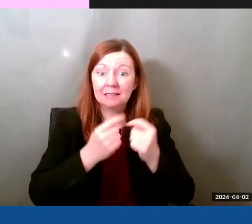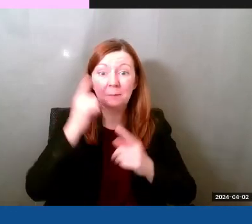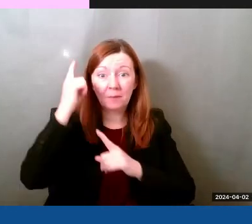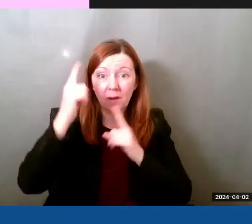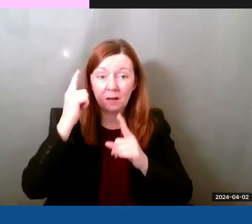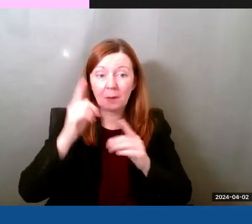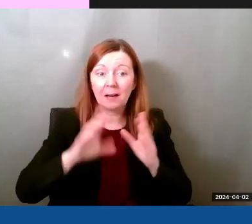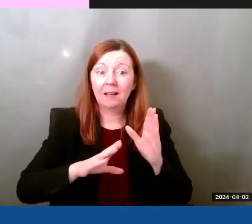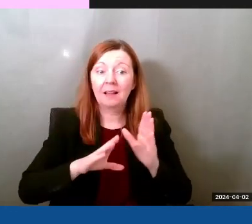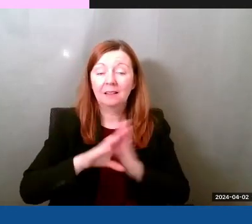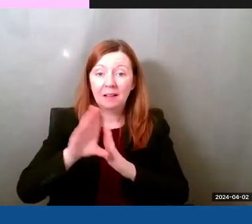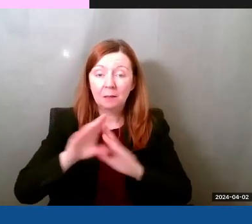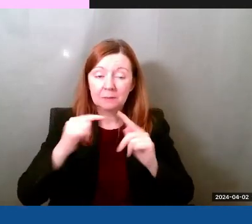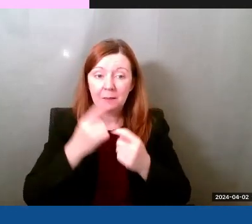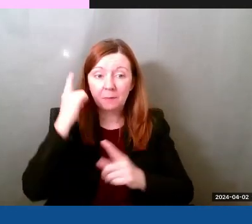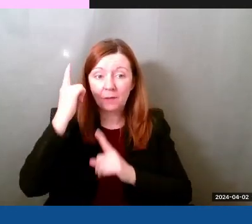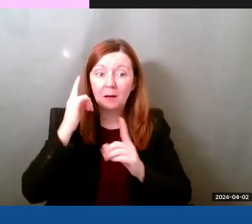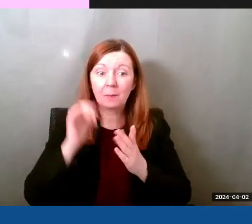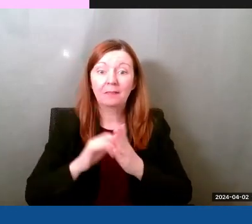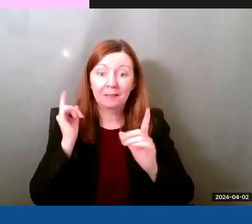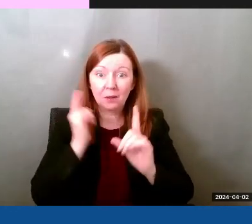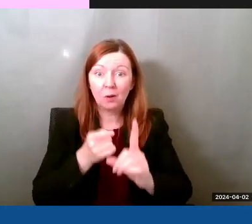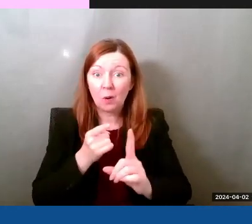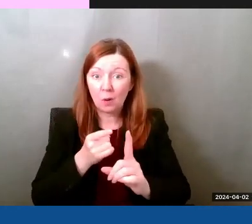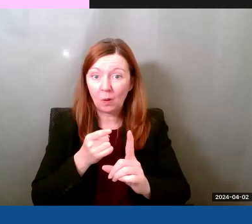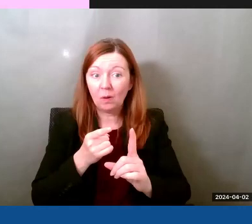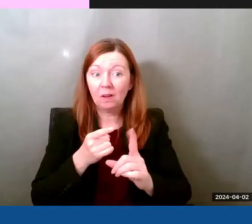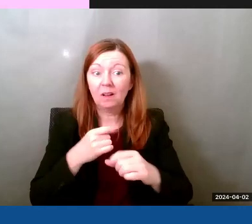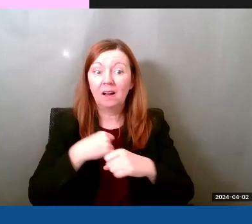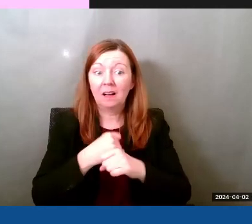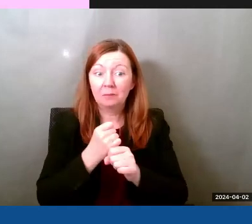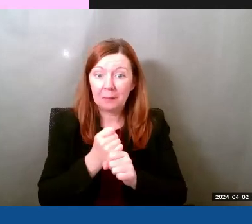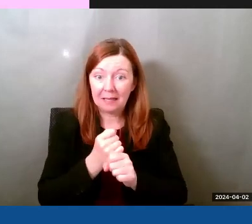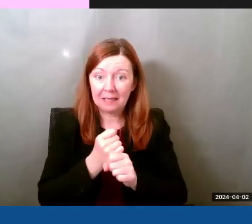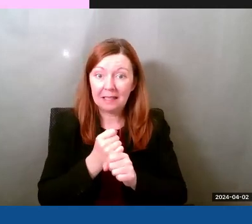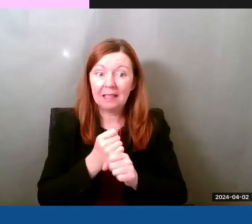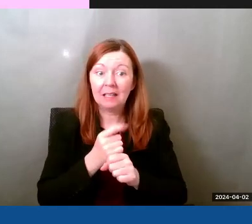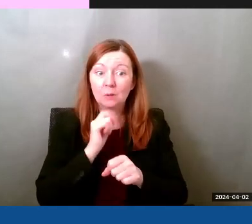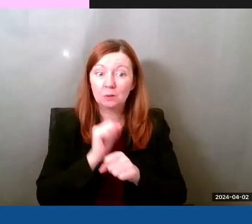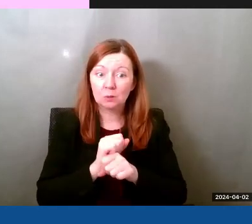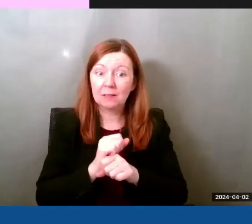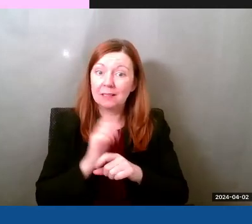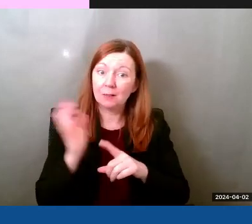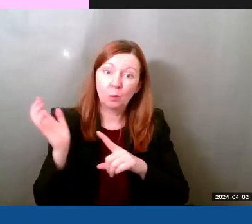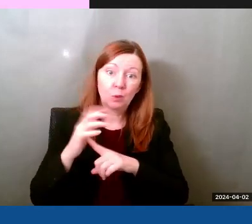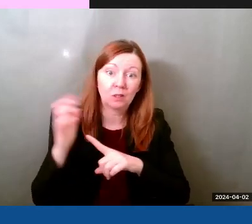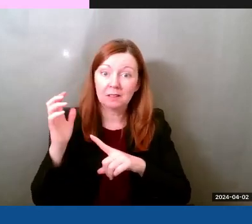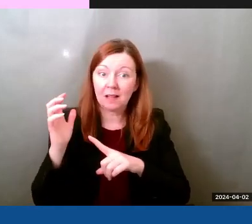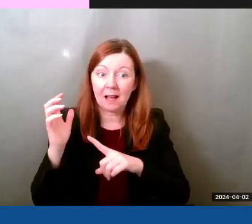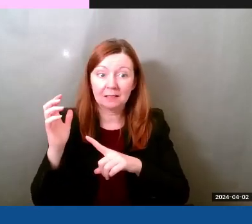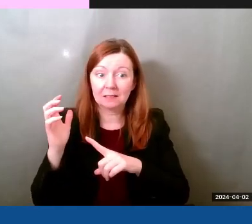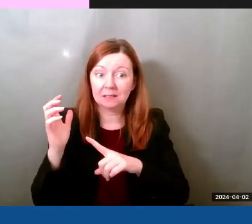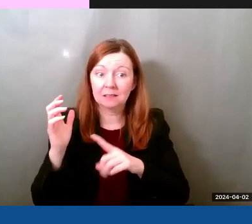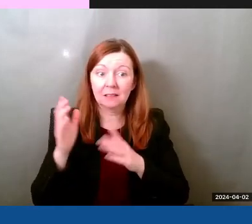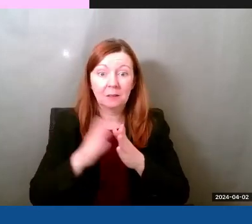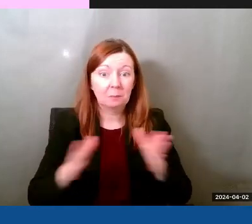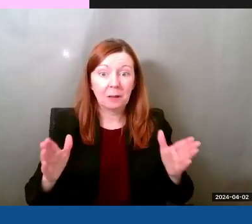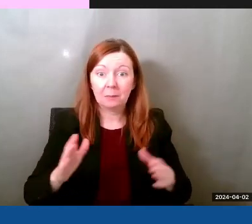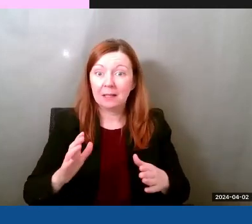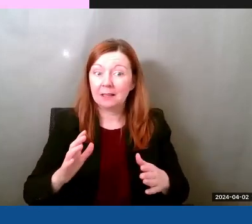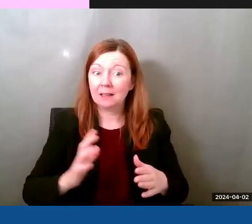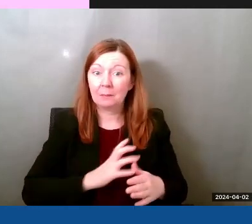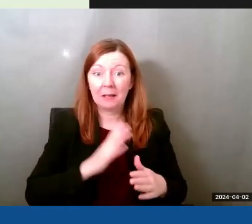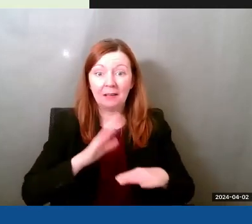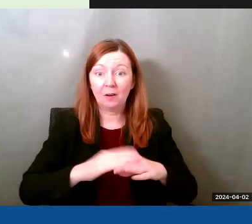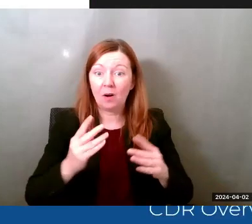this and the development team thought of this as the goal of making a truly world-class public amenity on the